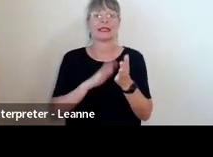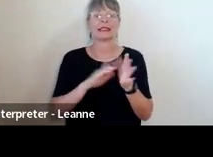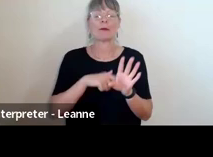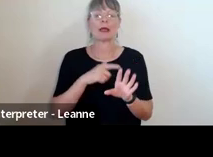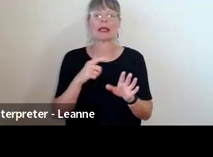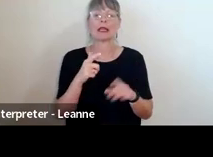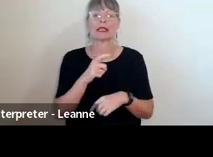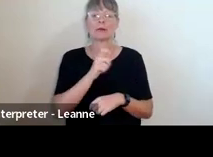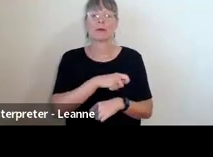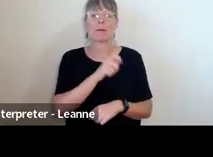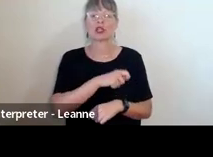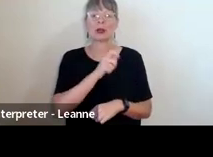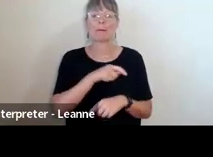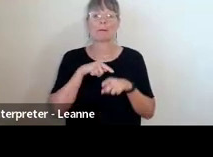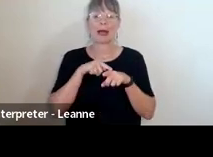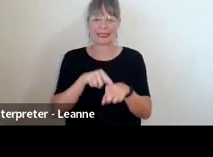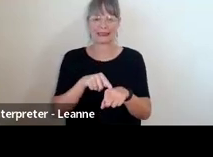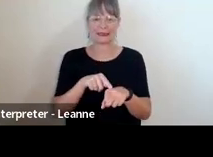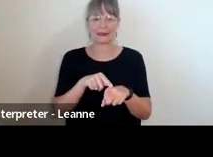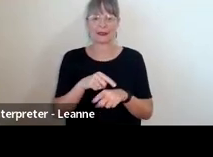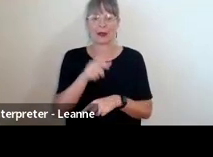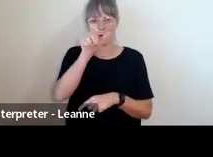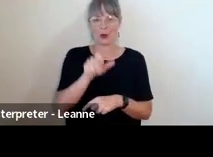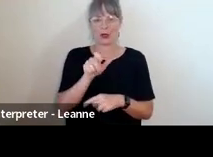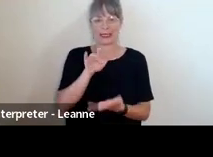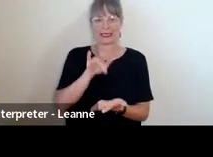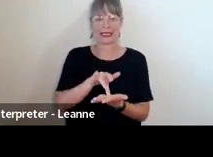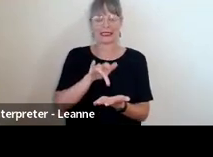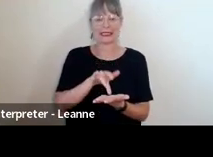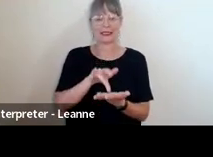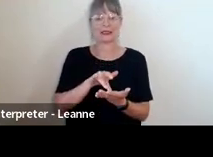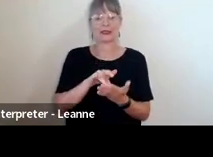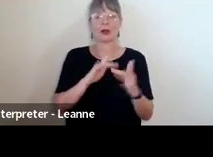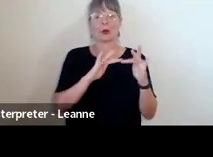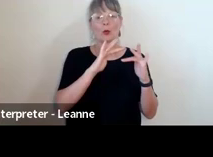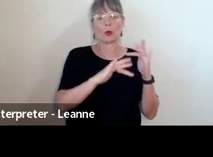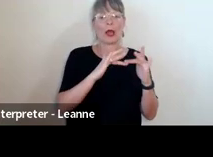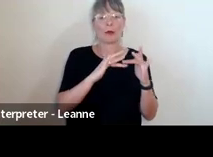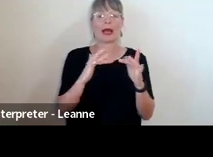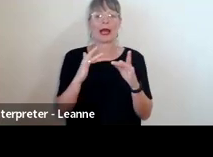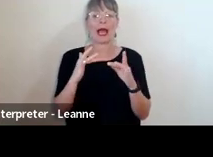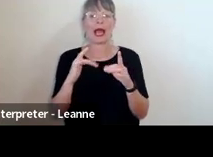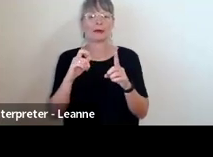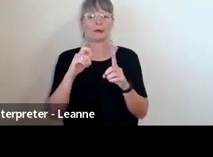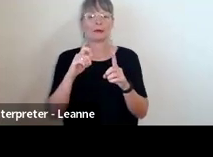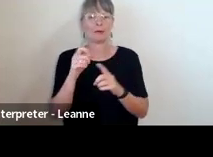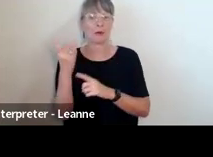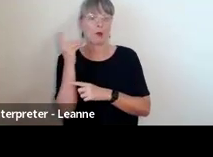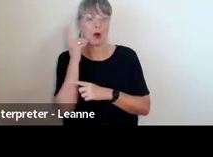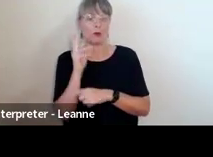app available on both web and mobile platforms. It's designed to empower individuals to be the leaders of their own support